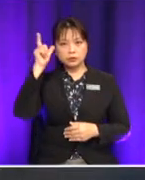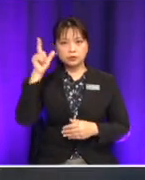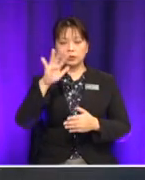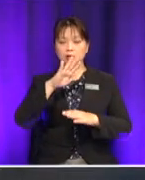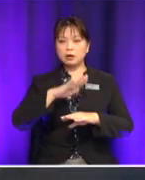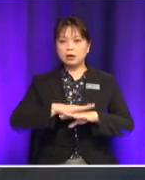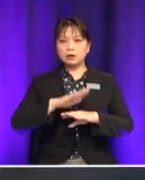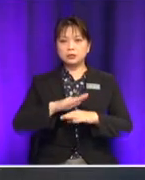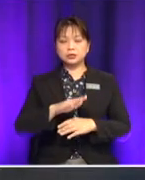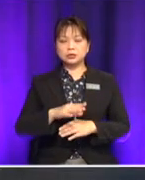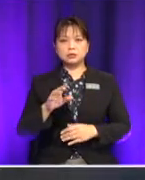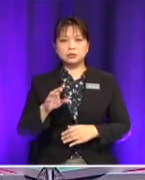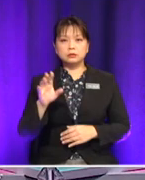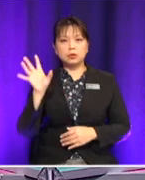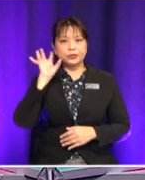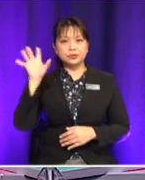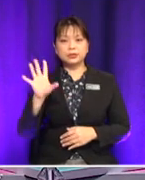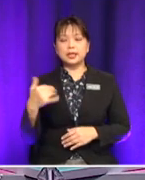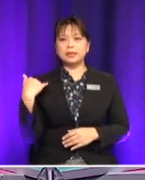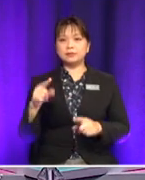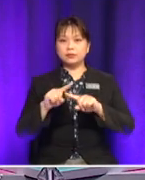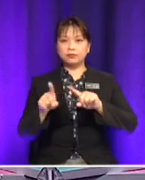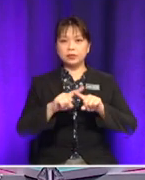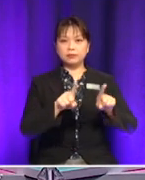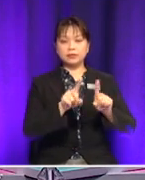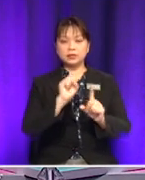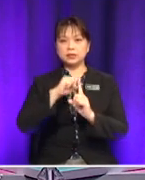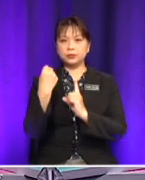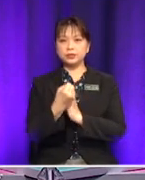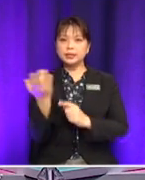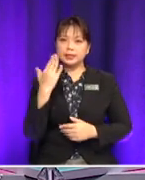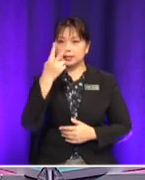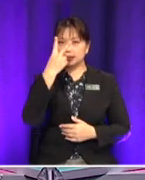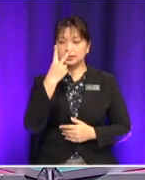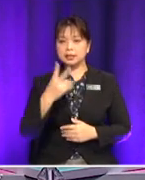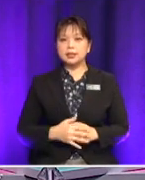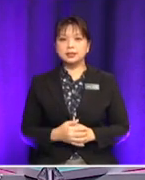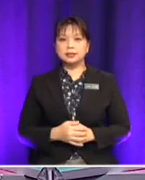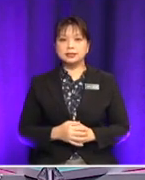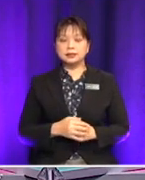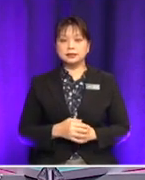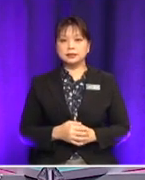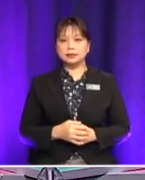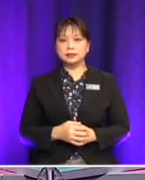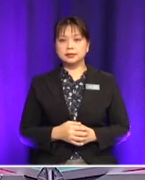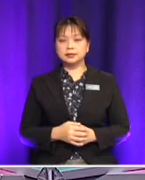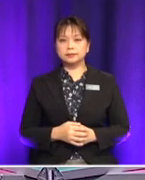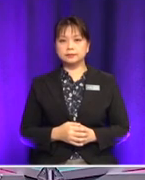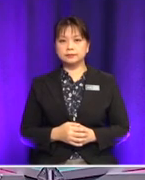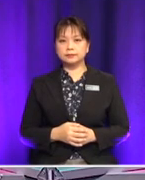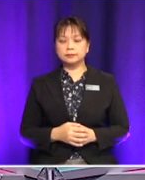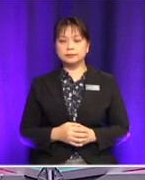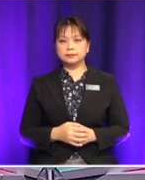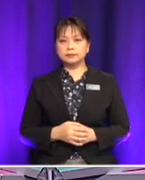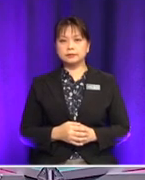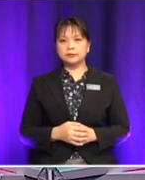at the tracks, yeah? They have different situations. So now, let's see what our friends back here will share us their